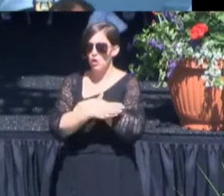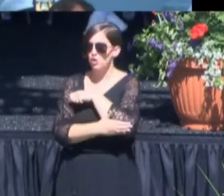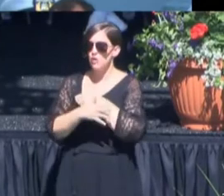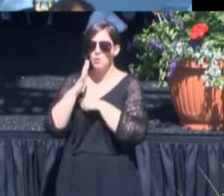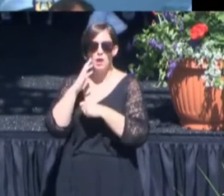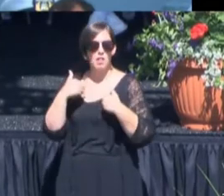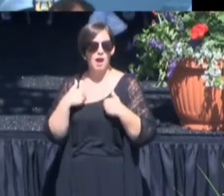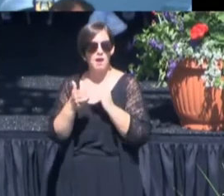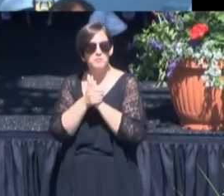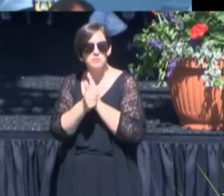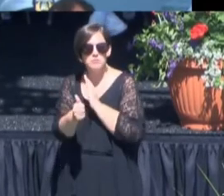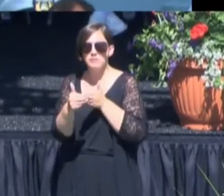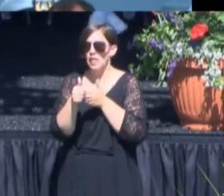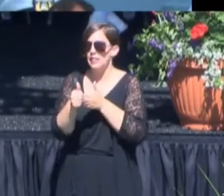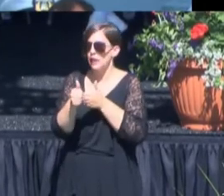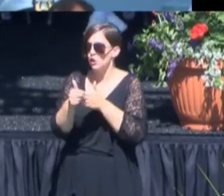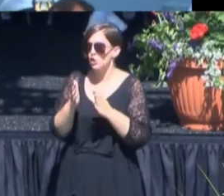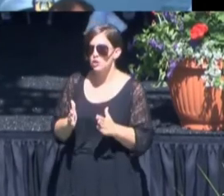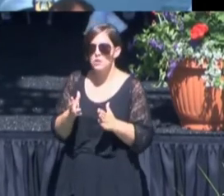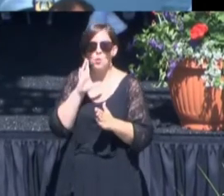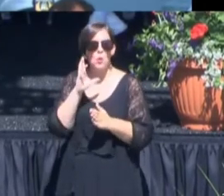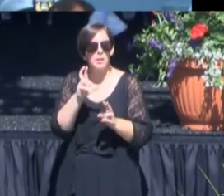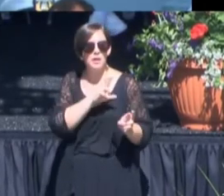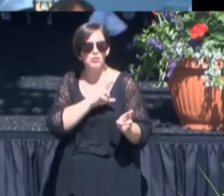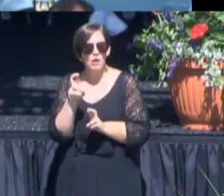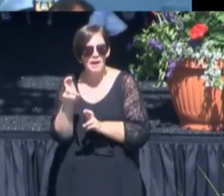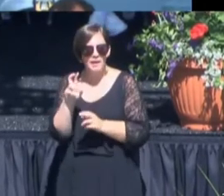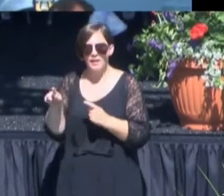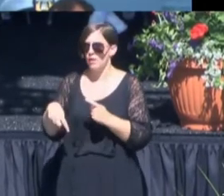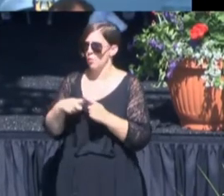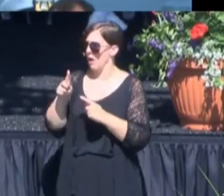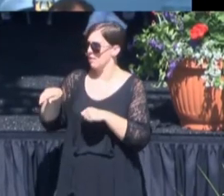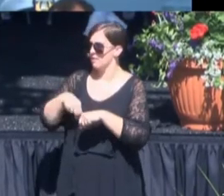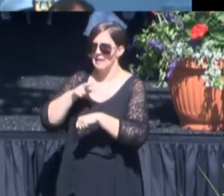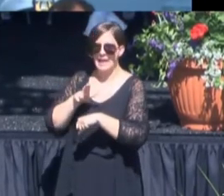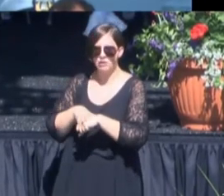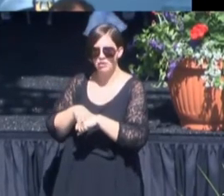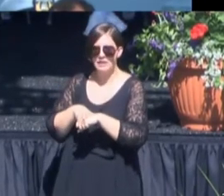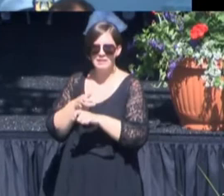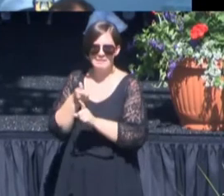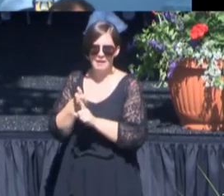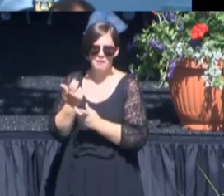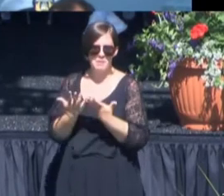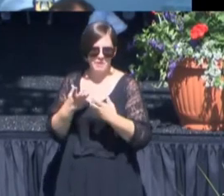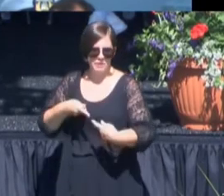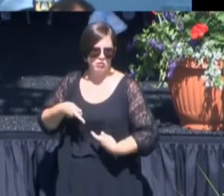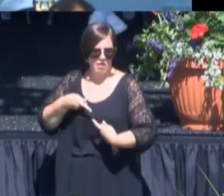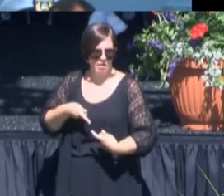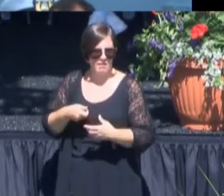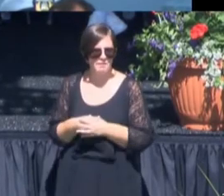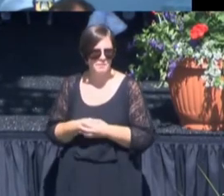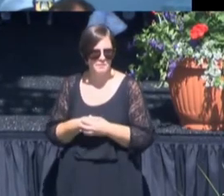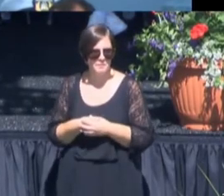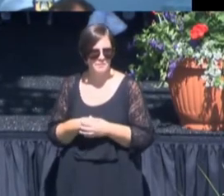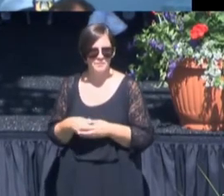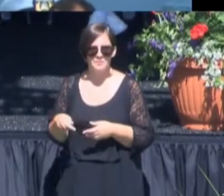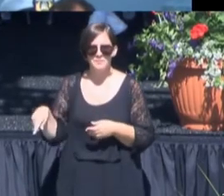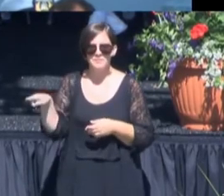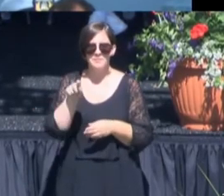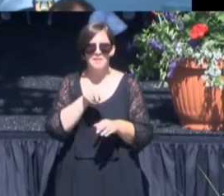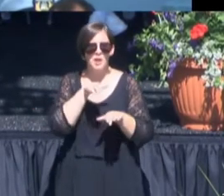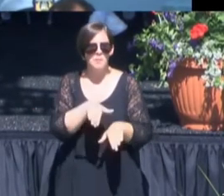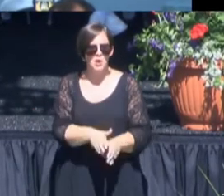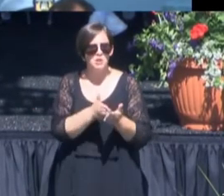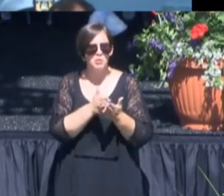leaders of character who will be most ready when the nation may be least ready. The Merchant Marine is near and dear to my heart